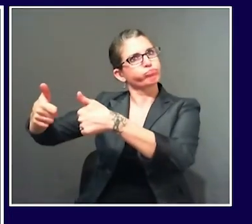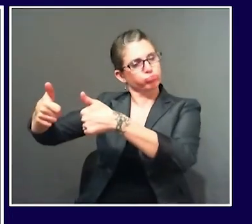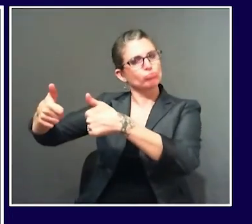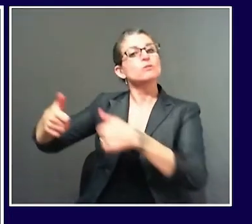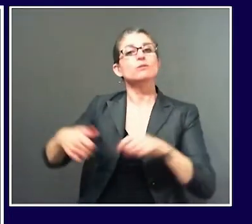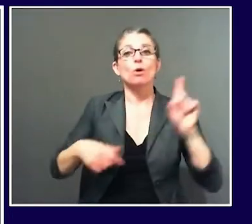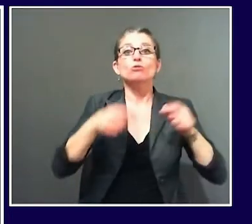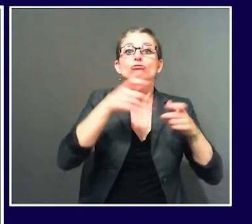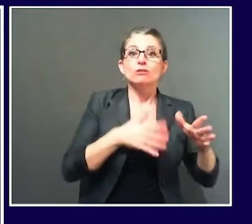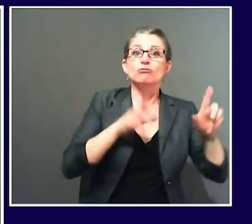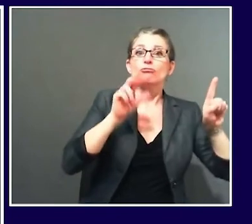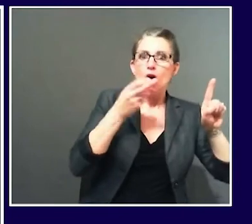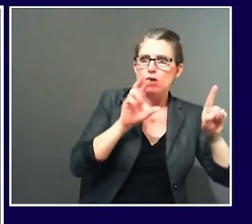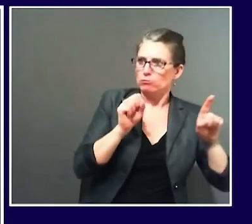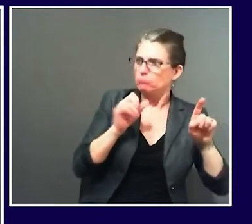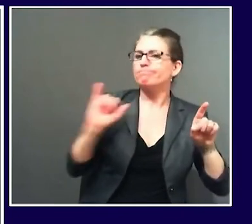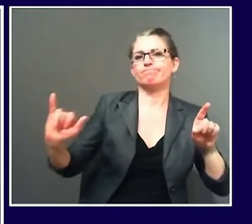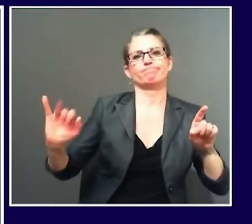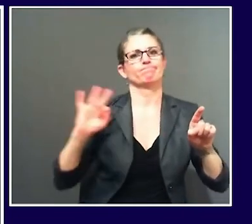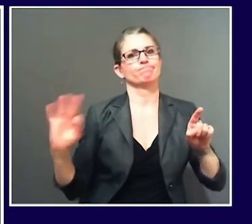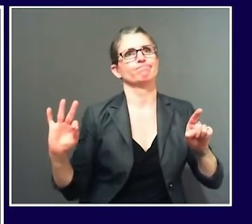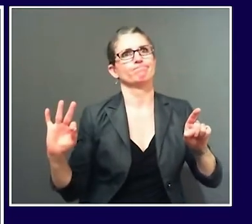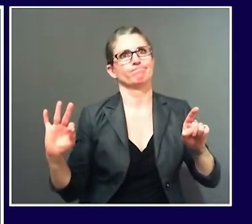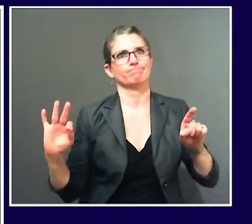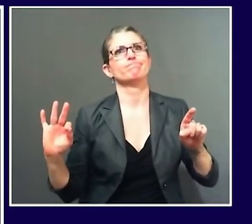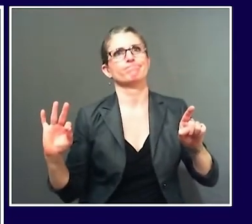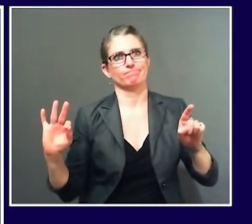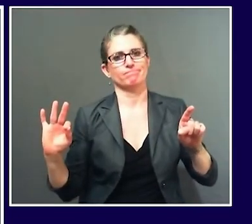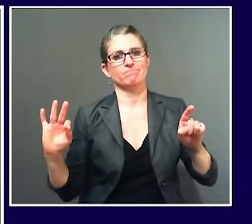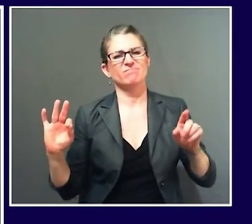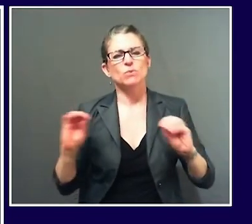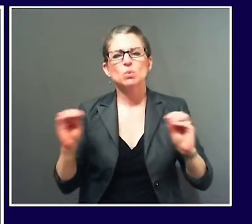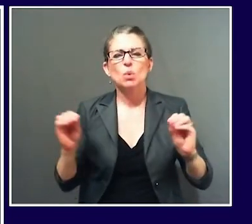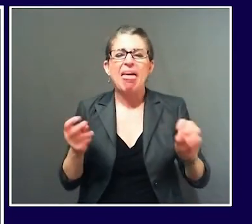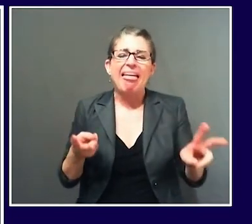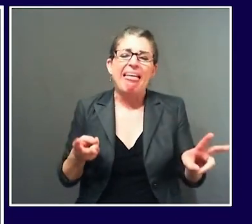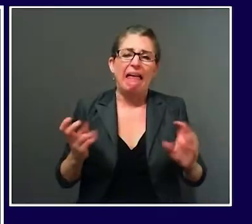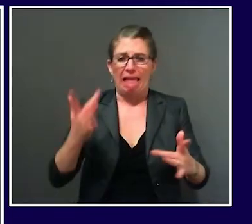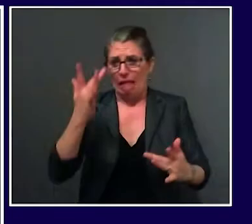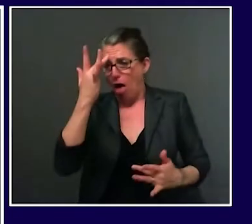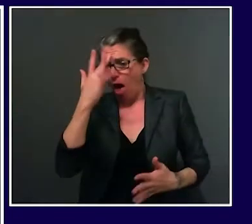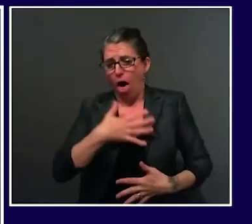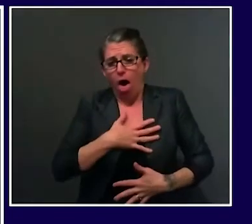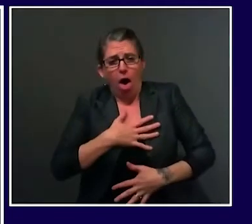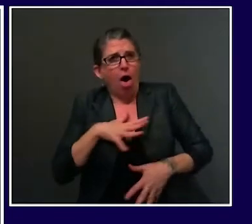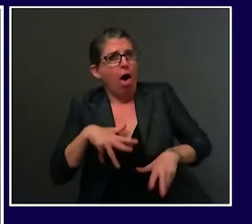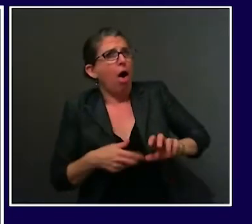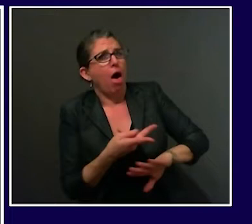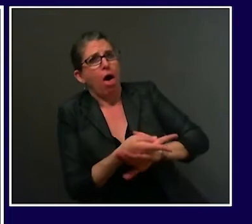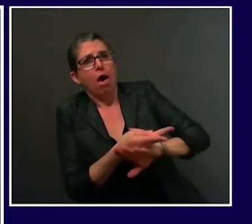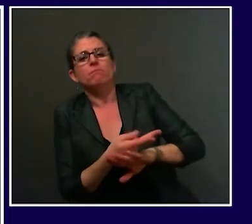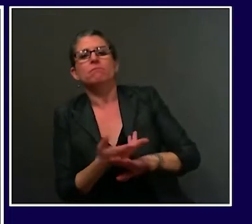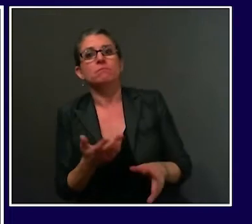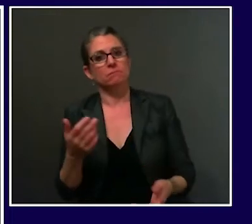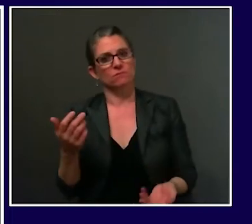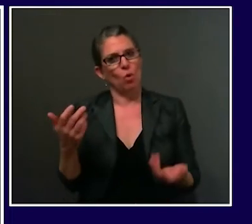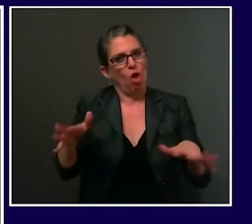don't know that any of them was feeling extremely sick. And they are all feeling significantly better